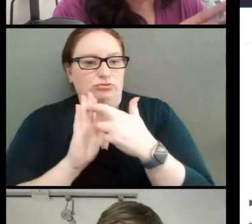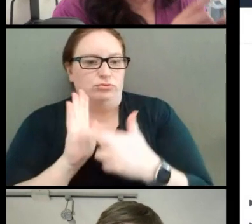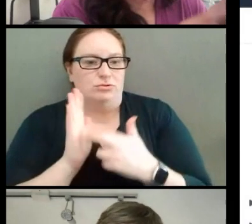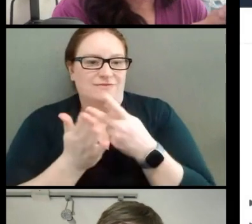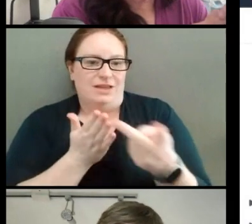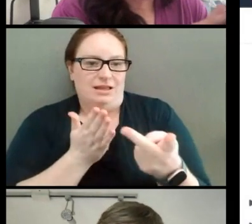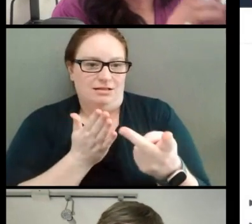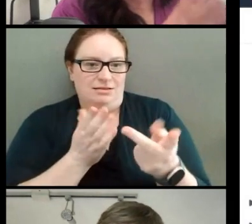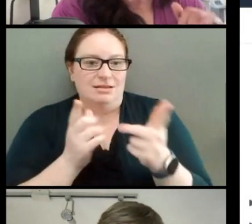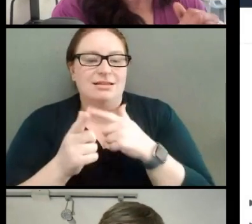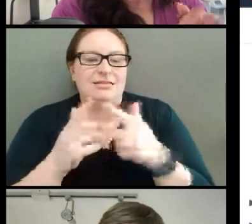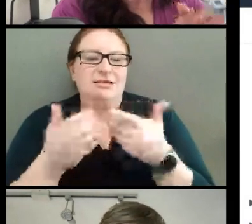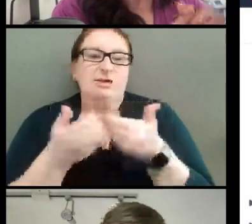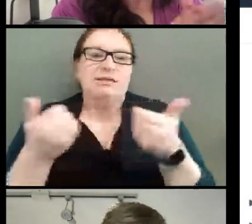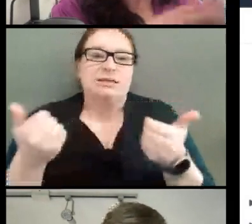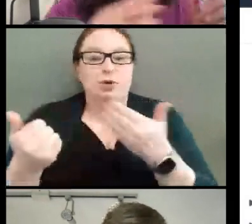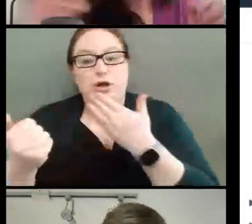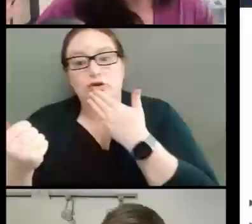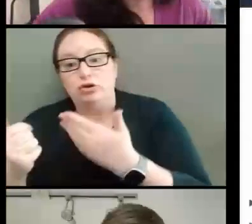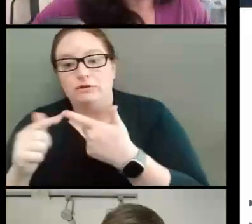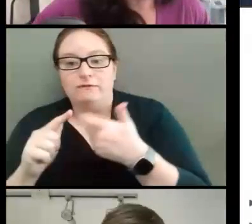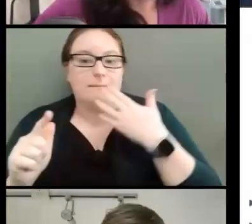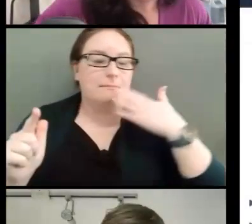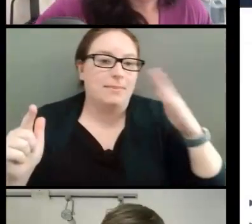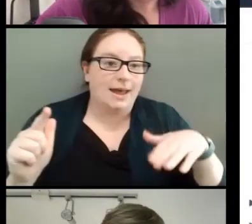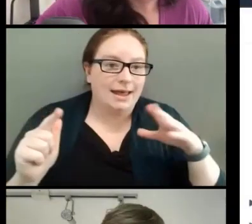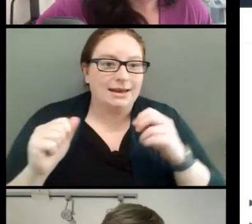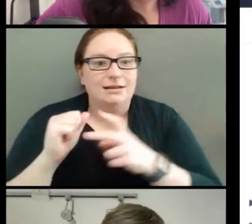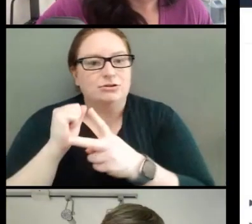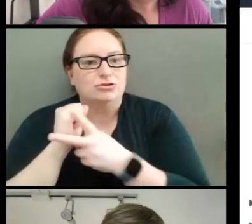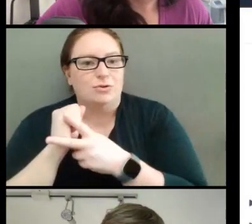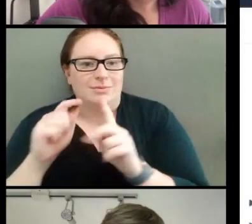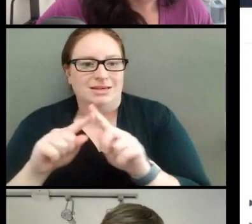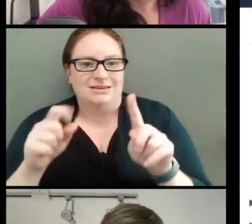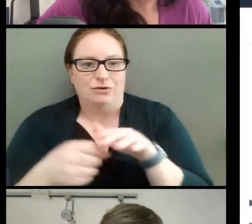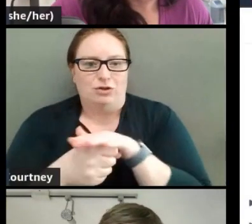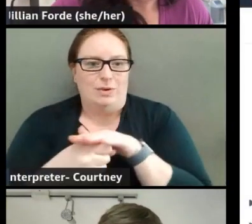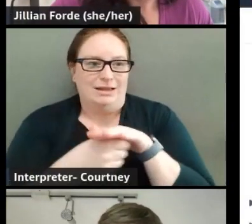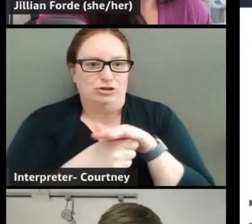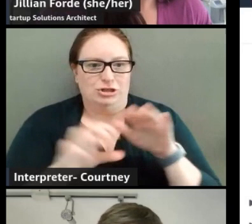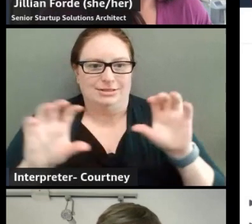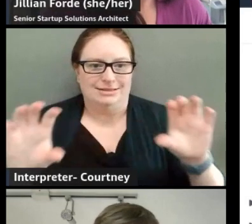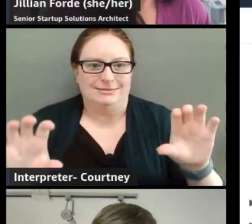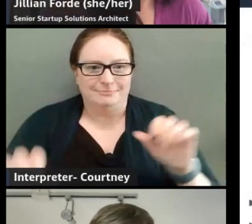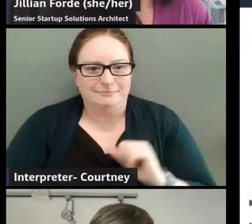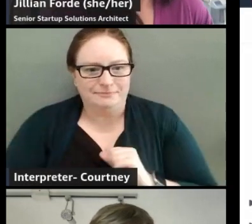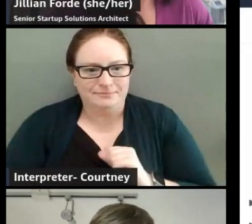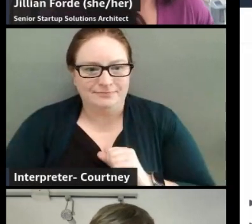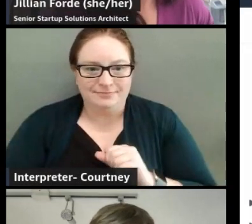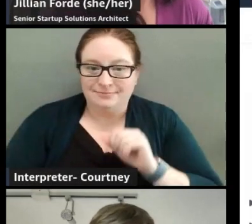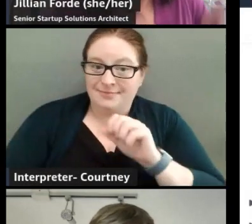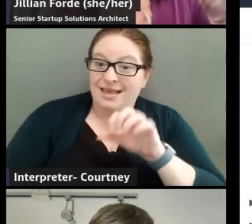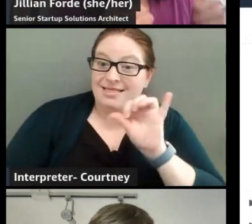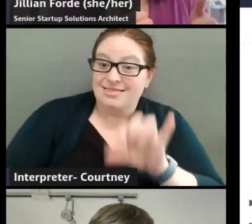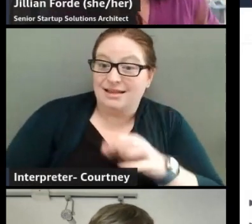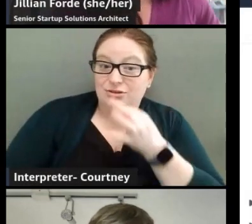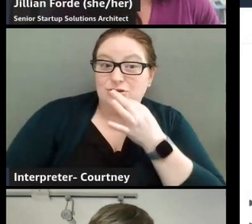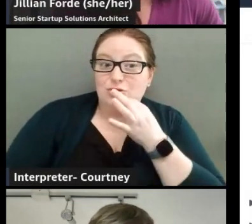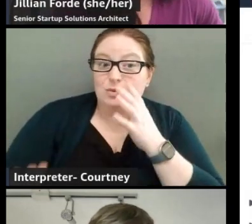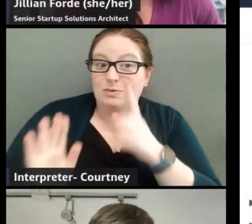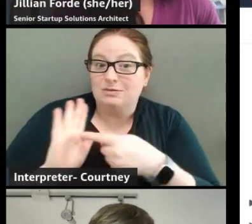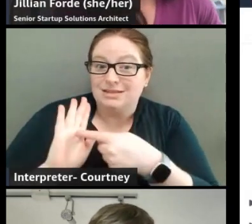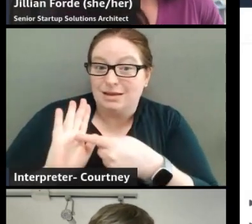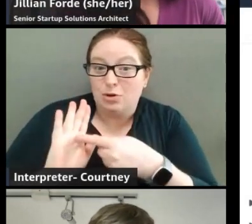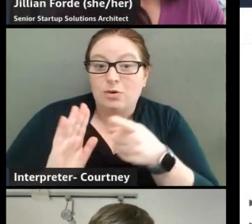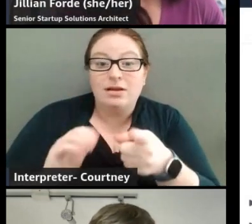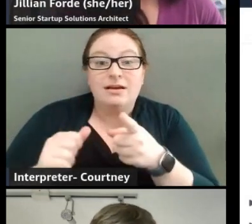can separate good records from bad records and store them in different locations. Yeah, and that's actually what we're about to demo. So in this case here, the first